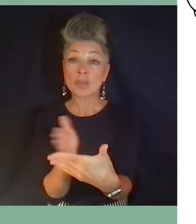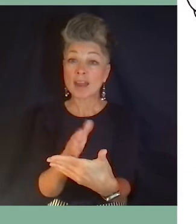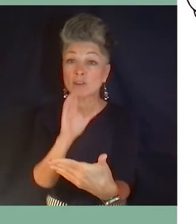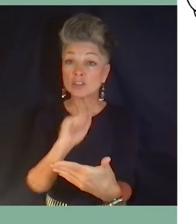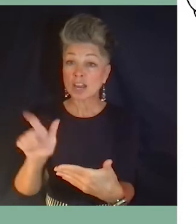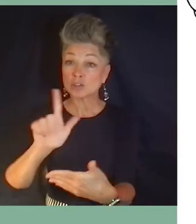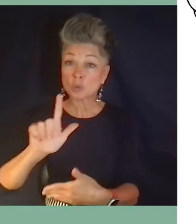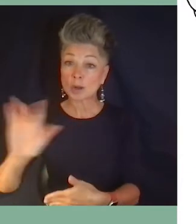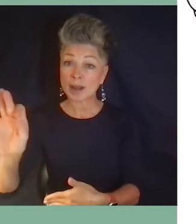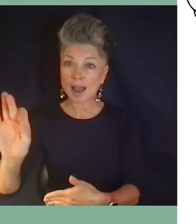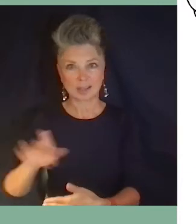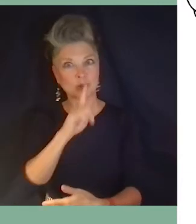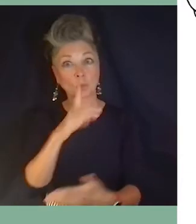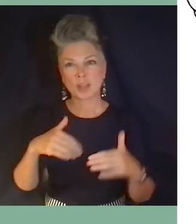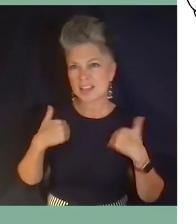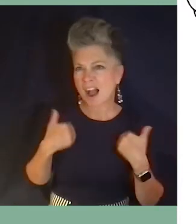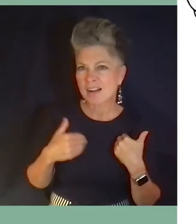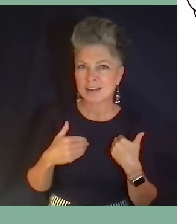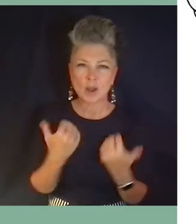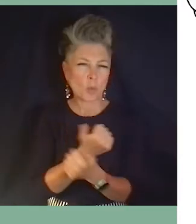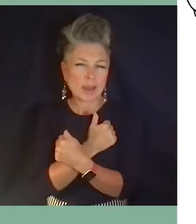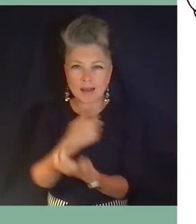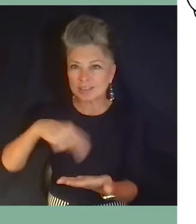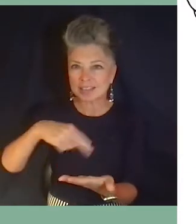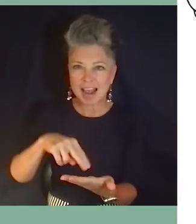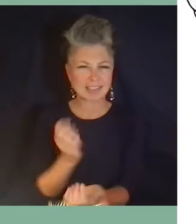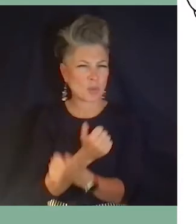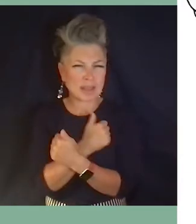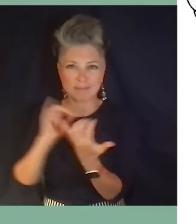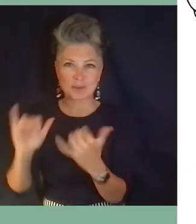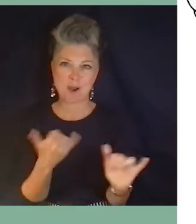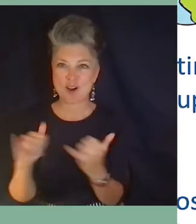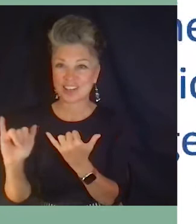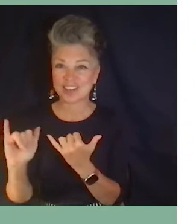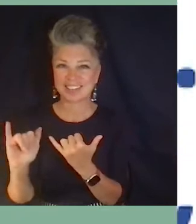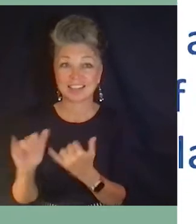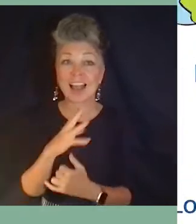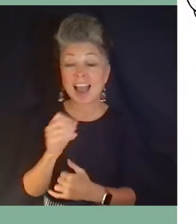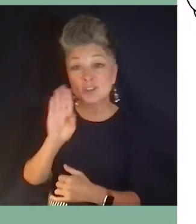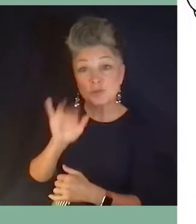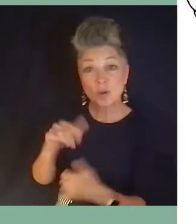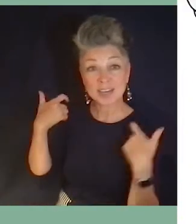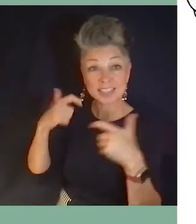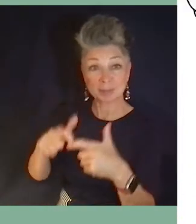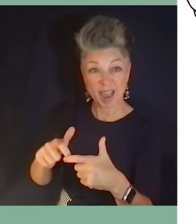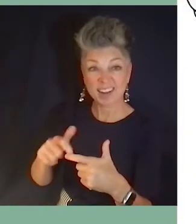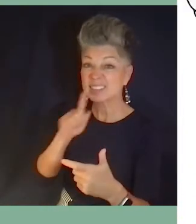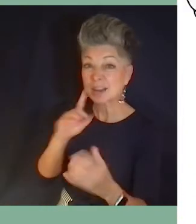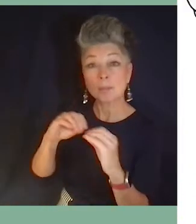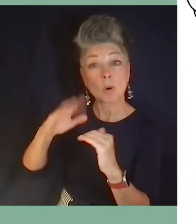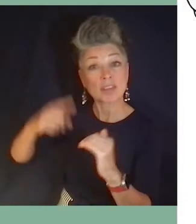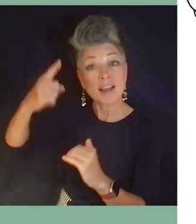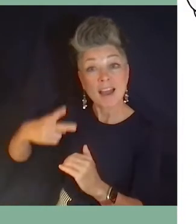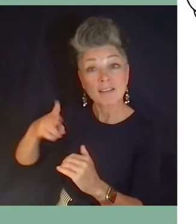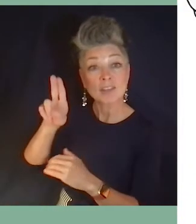average age of 29? So we're really young, we love to dance, and we love to party. And did you know that Hispanics account for more